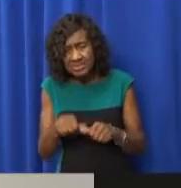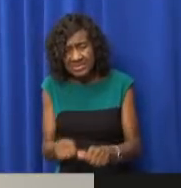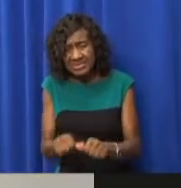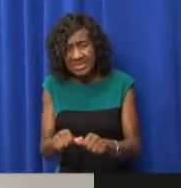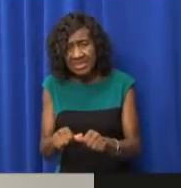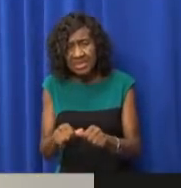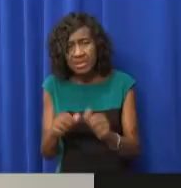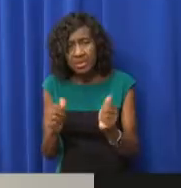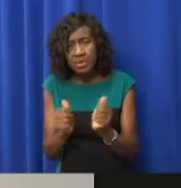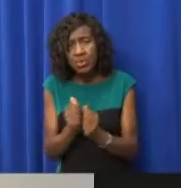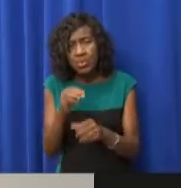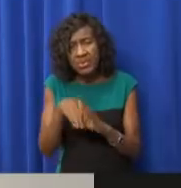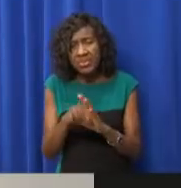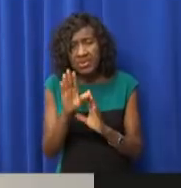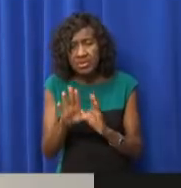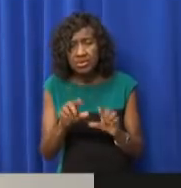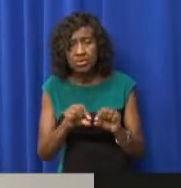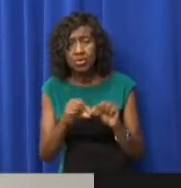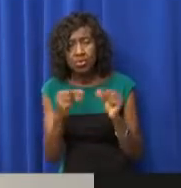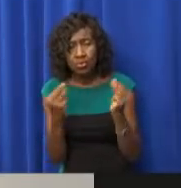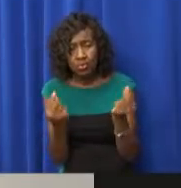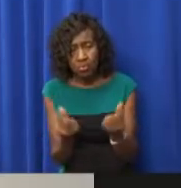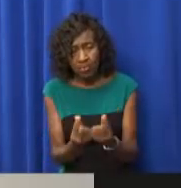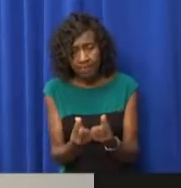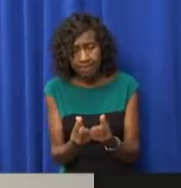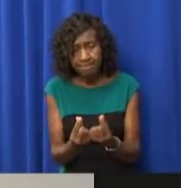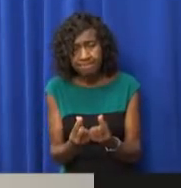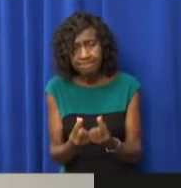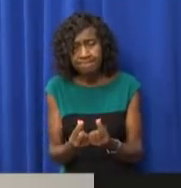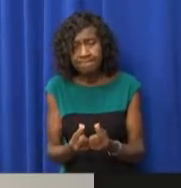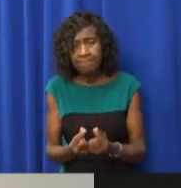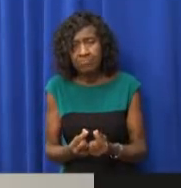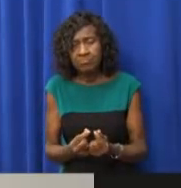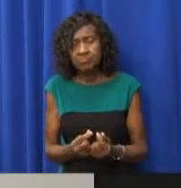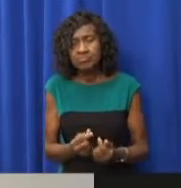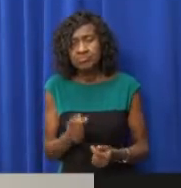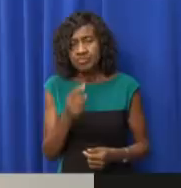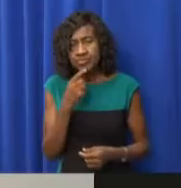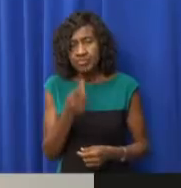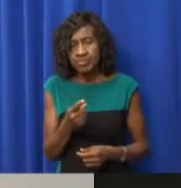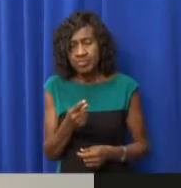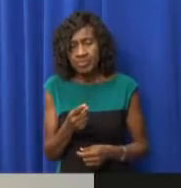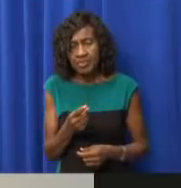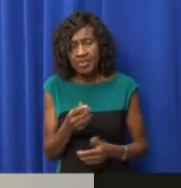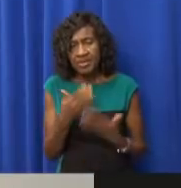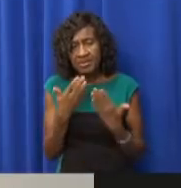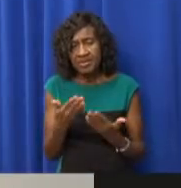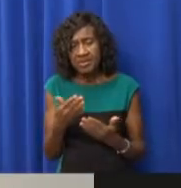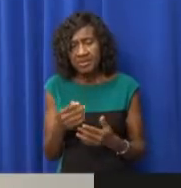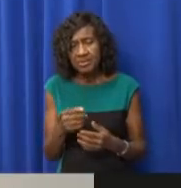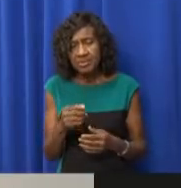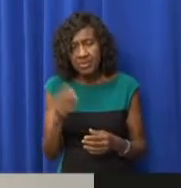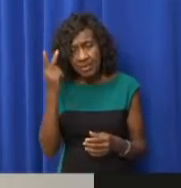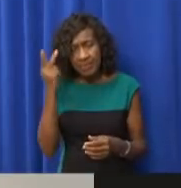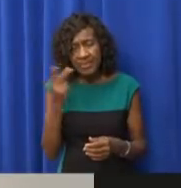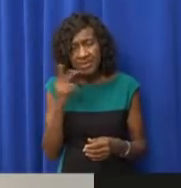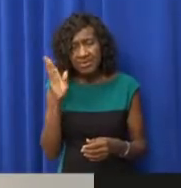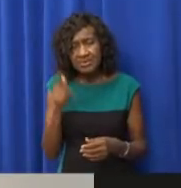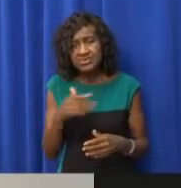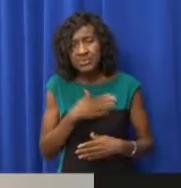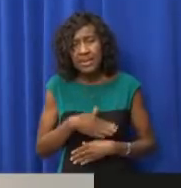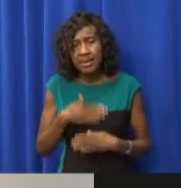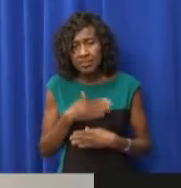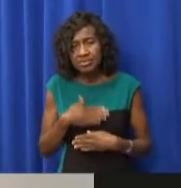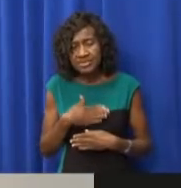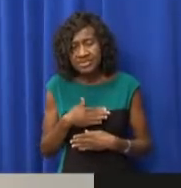Great, thank you for that, Dr. Lee. I know parents will appreciate the mental health focus of that panel. That's been a